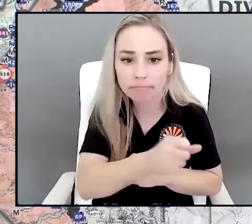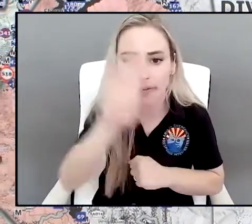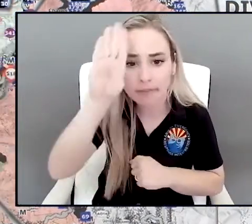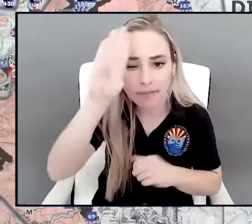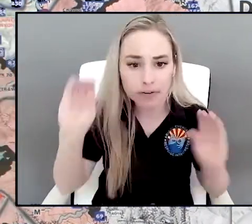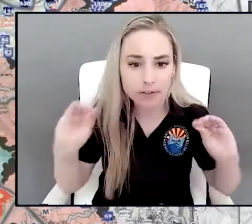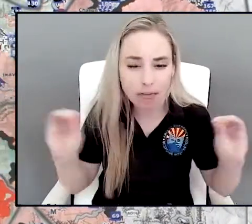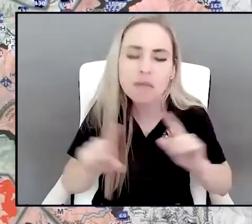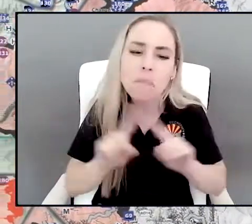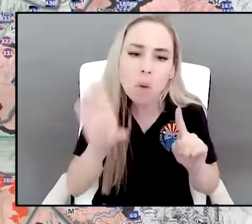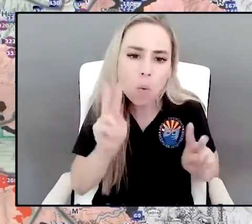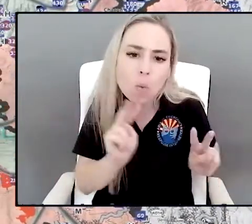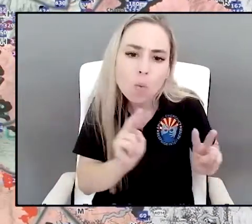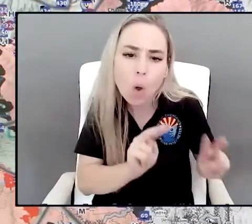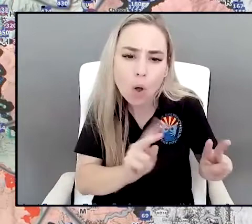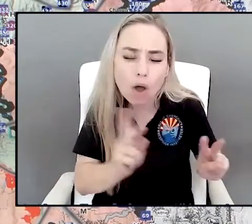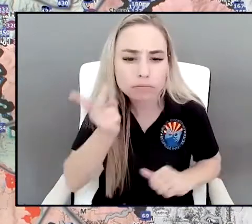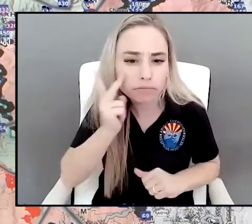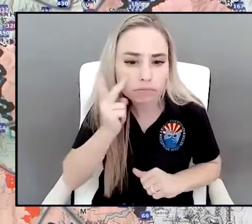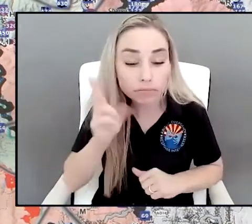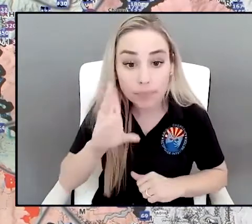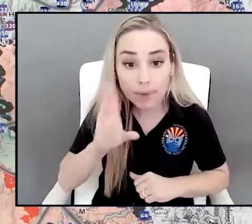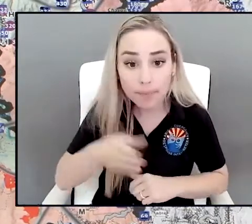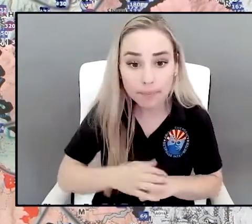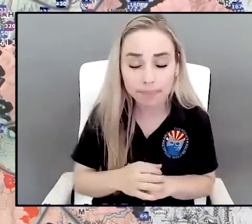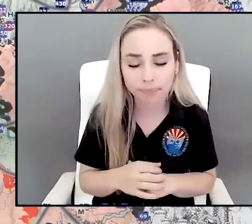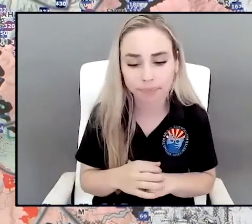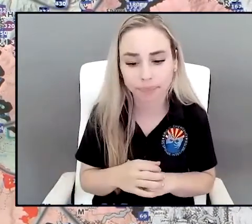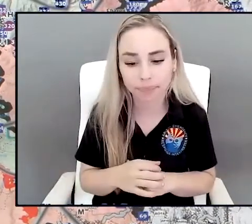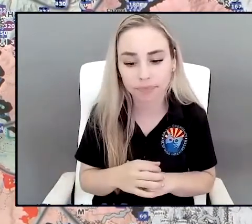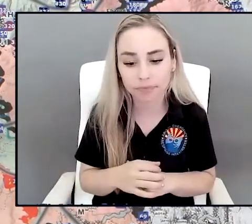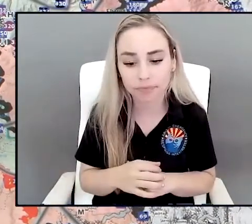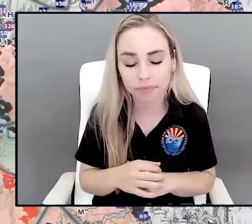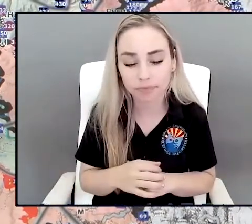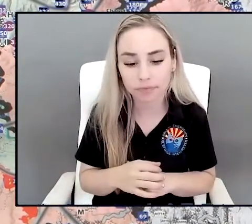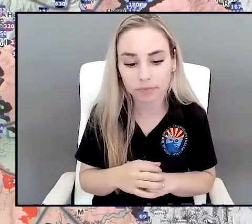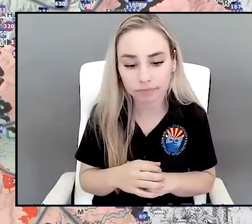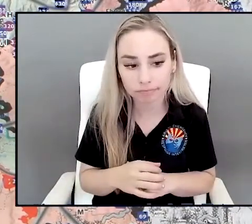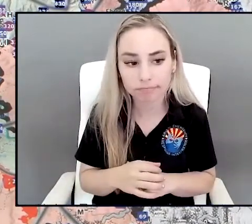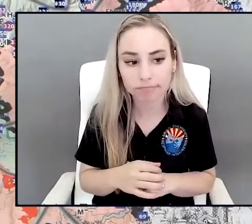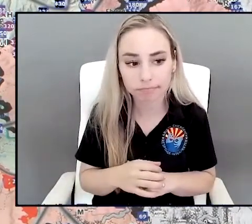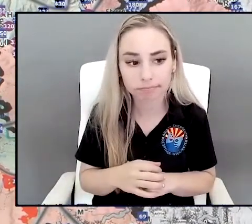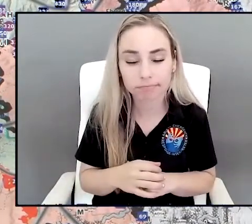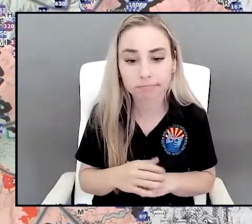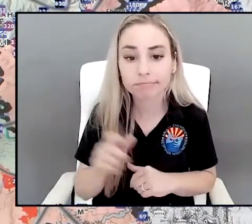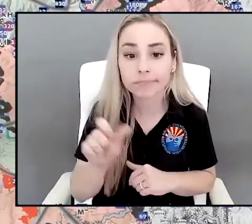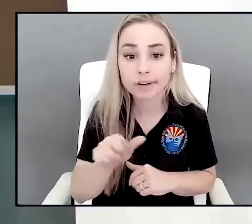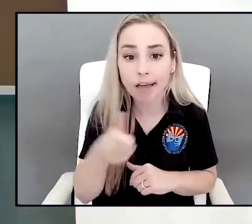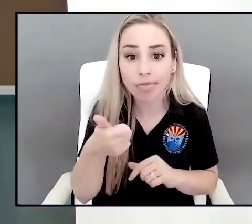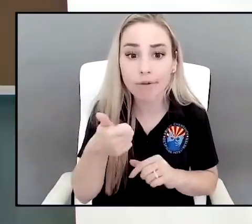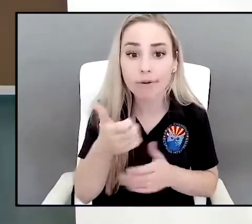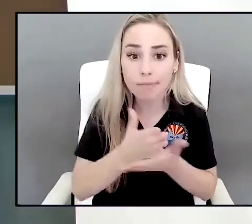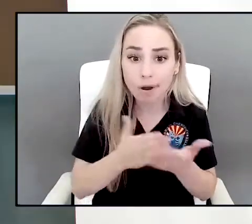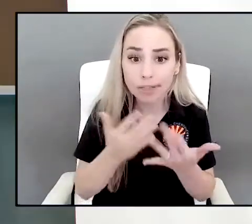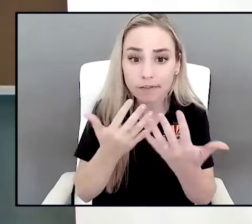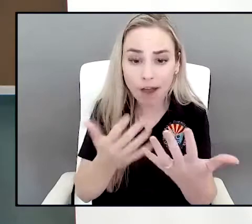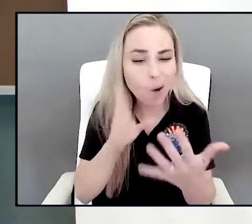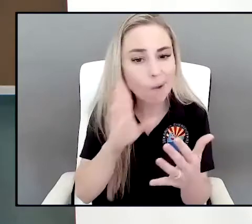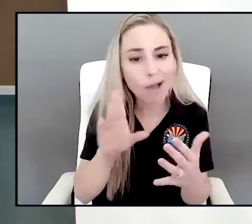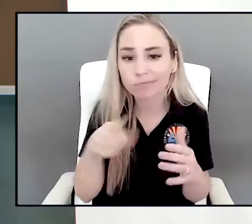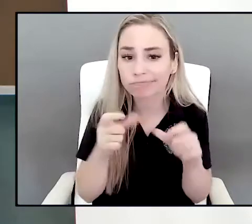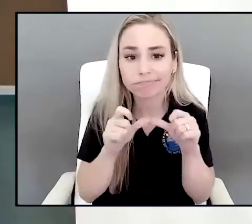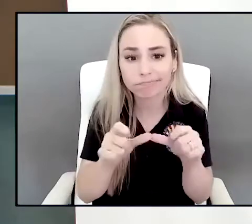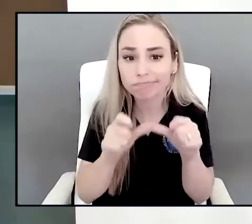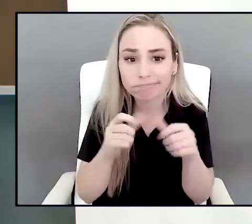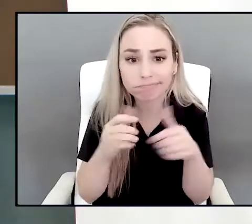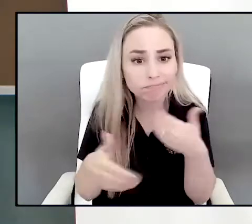send any folks in there. But we'll keep an eye on that. As for the rest of the fire, we're going to continue to do what